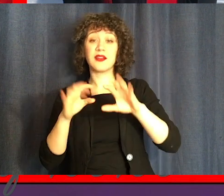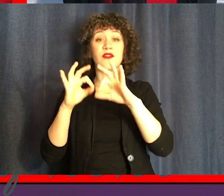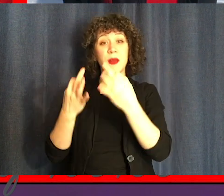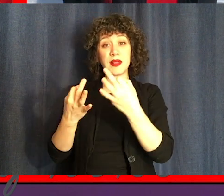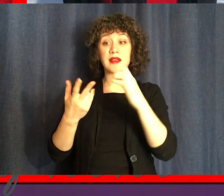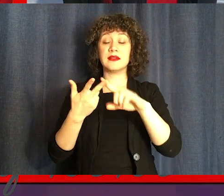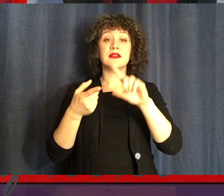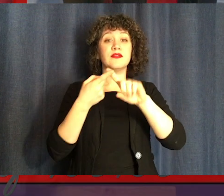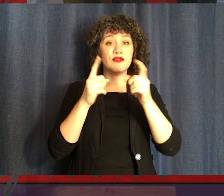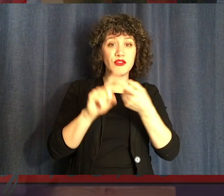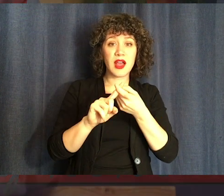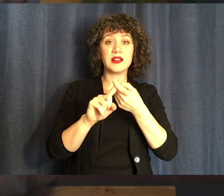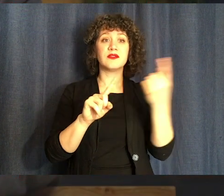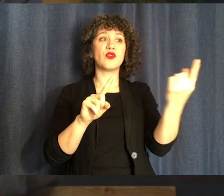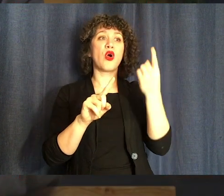there.